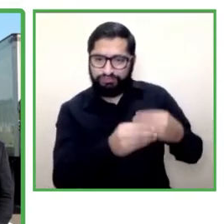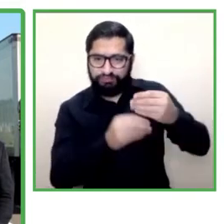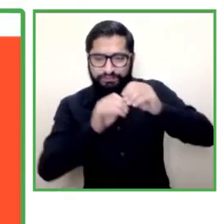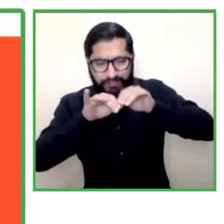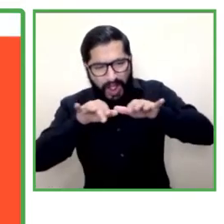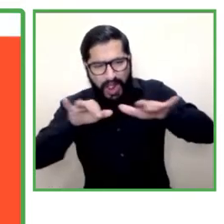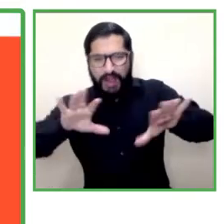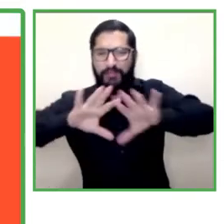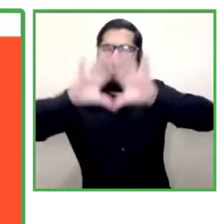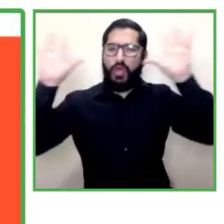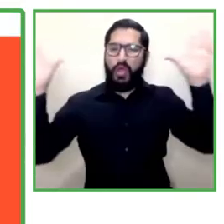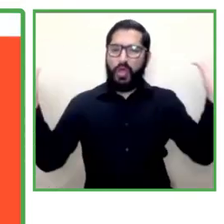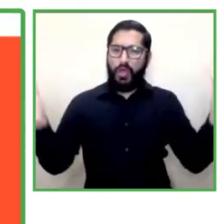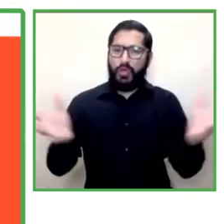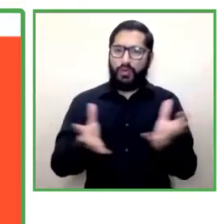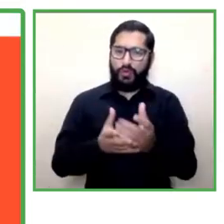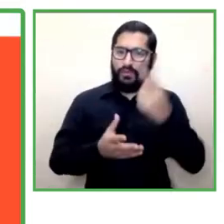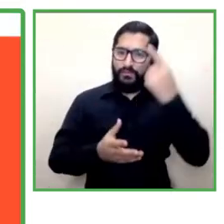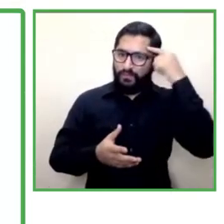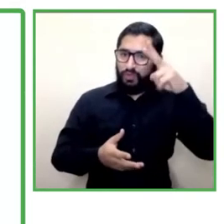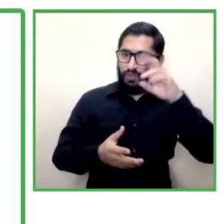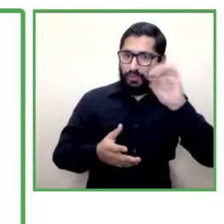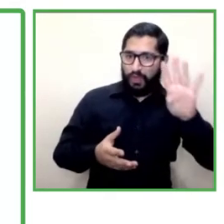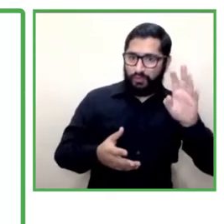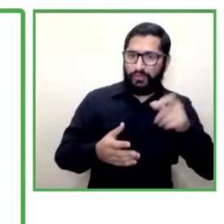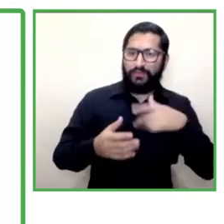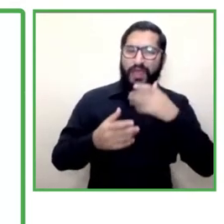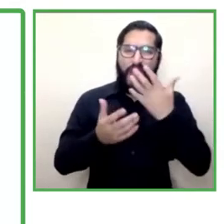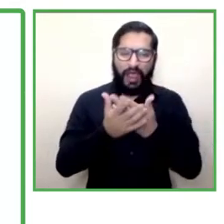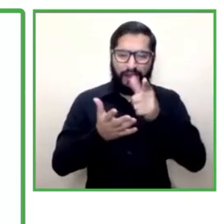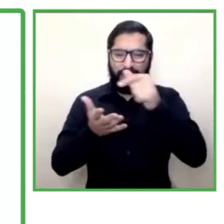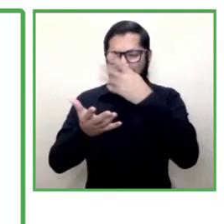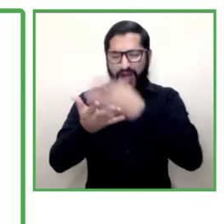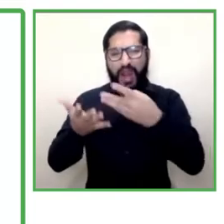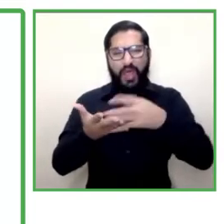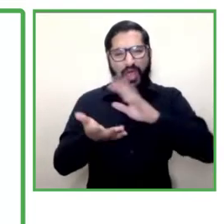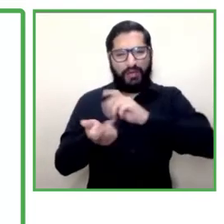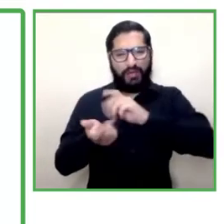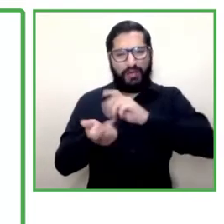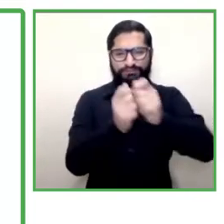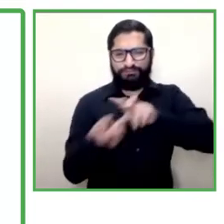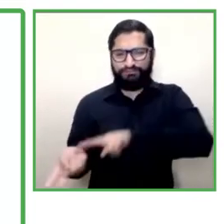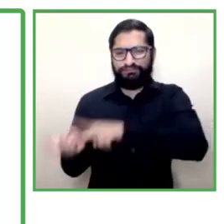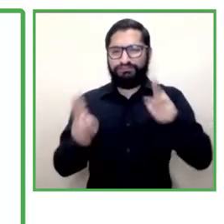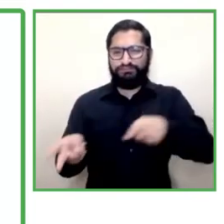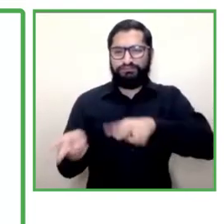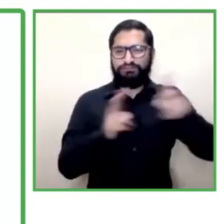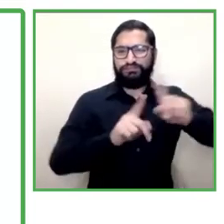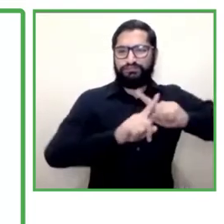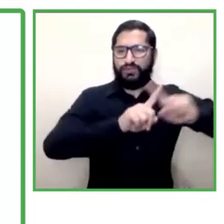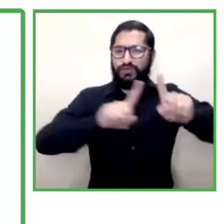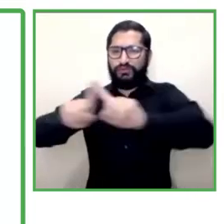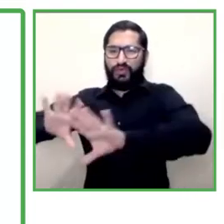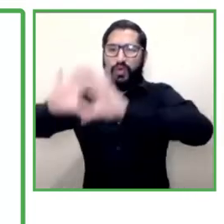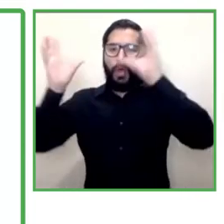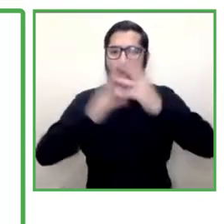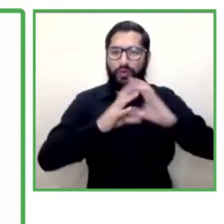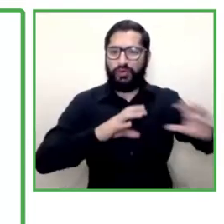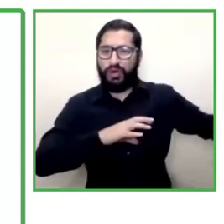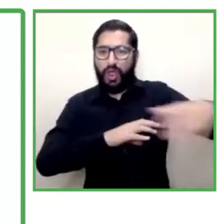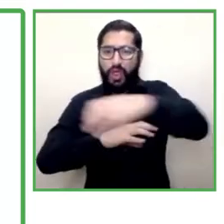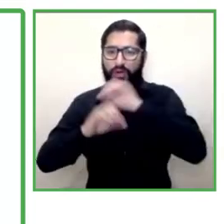countries, and it's been translated to over 20 languages, and it works for Android and iPad. It has